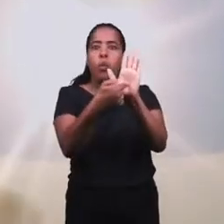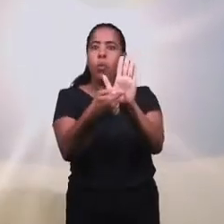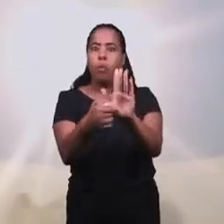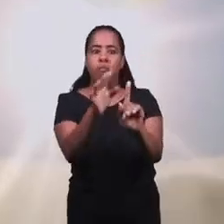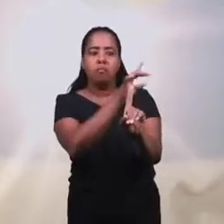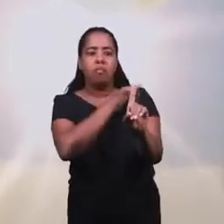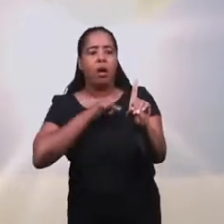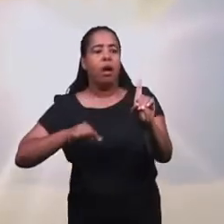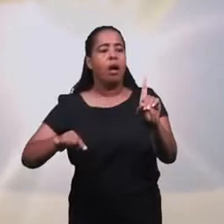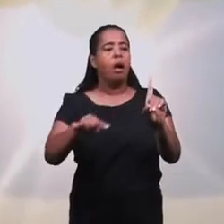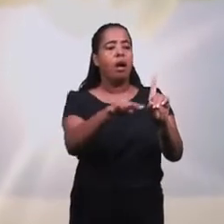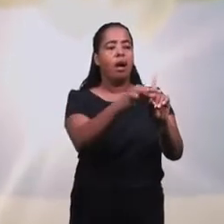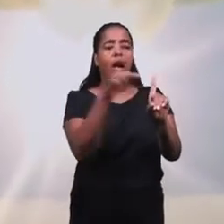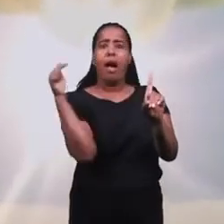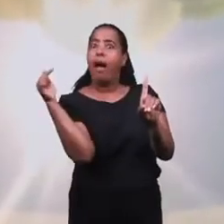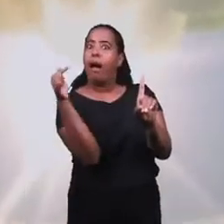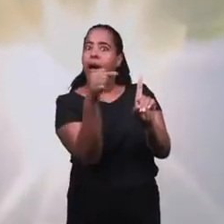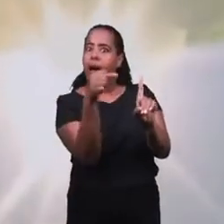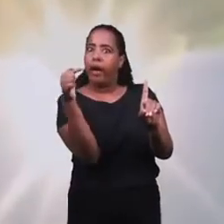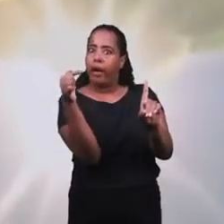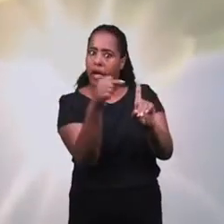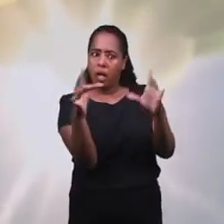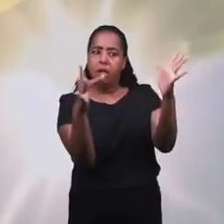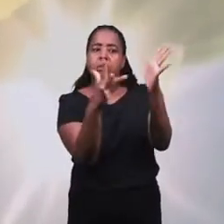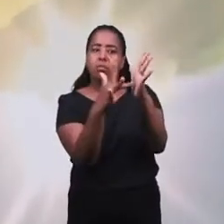Revealed on Calvary,